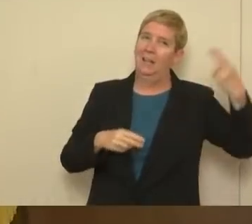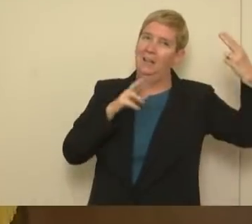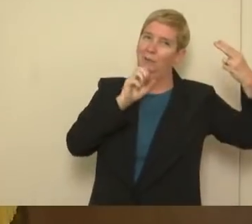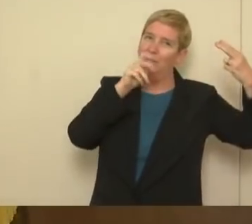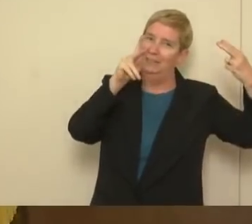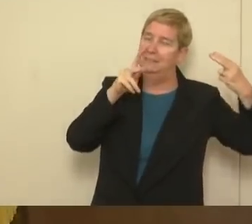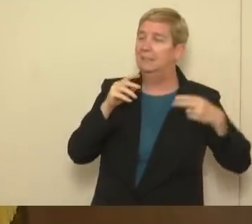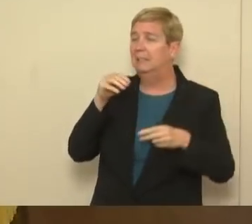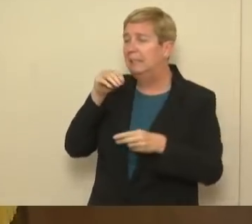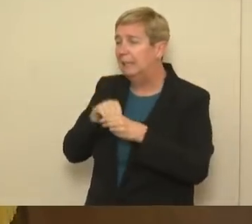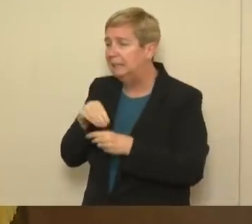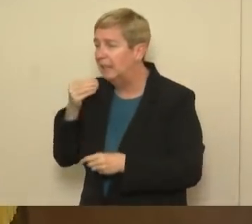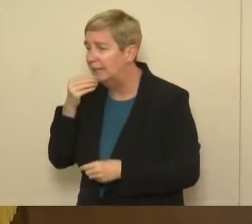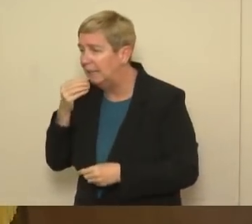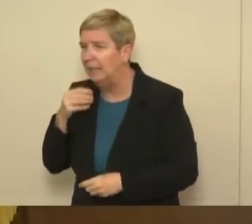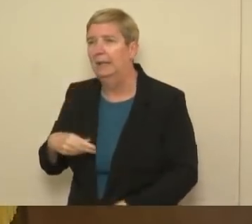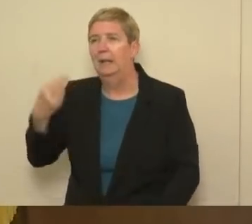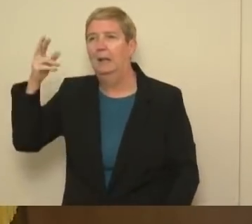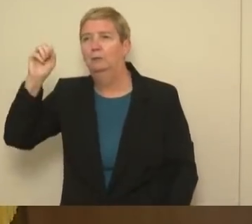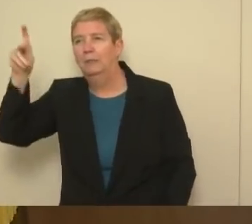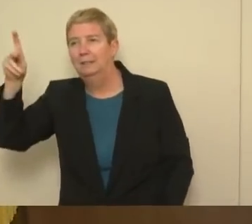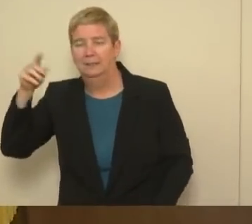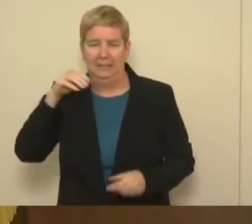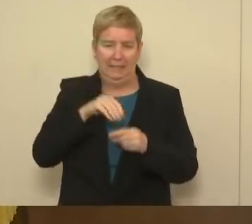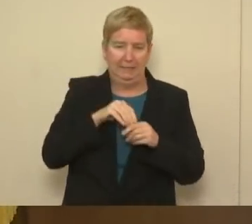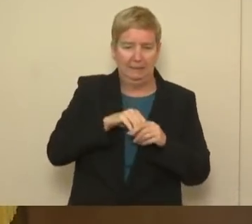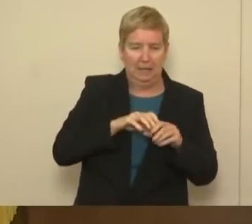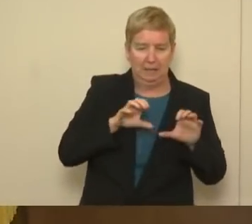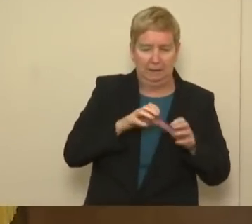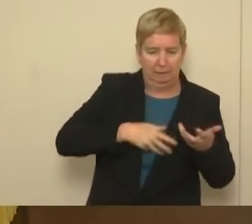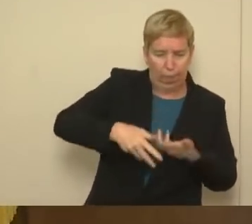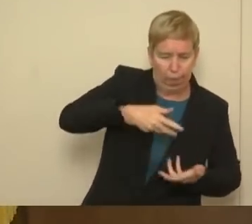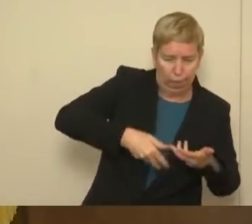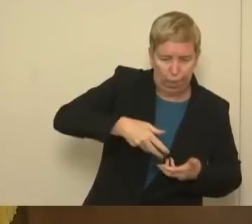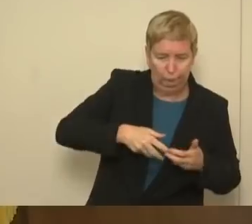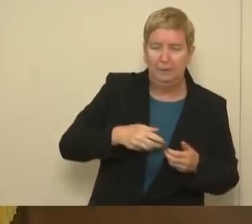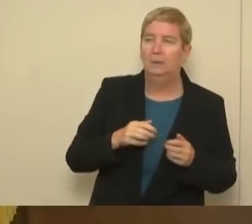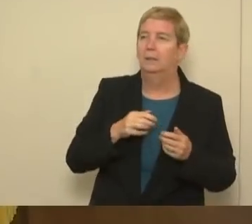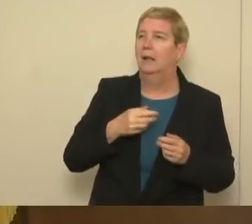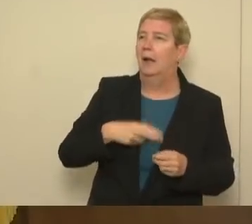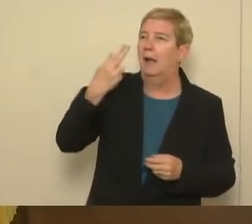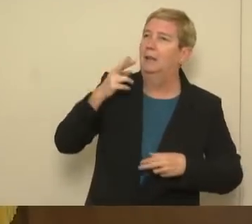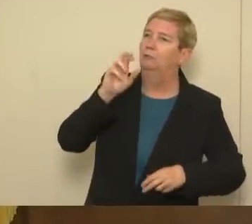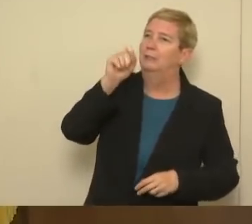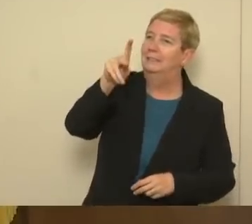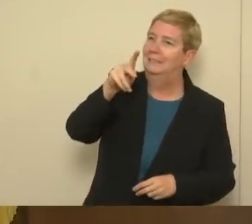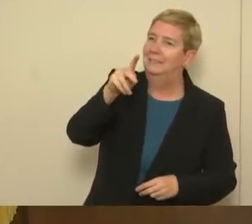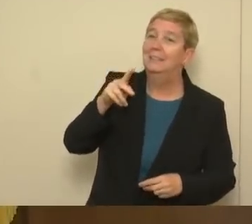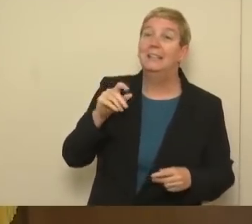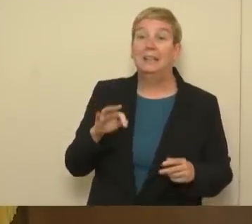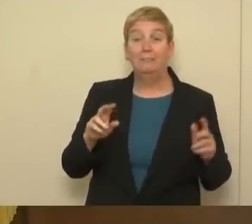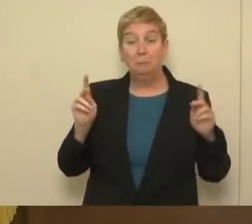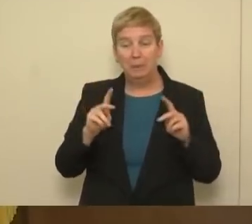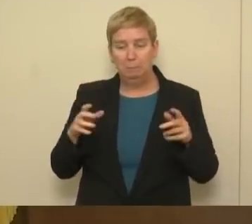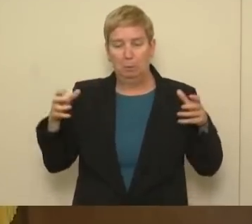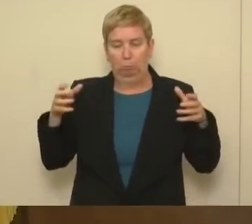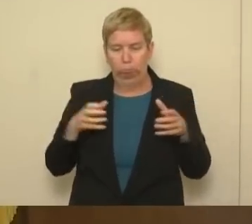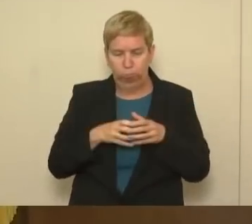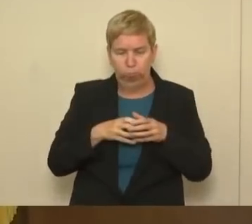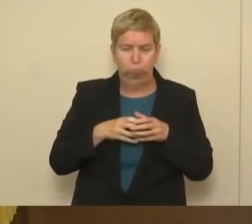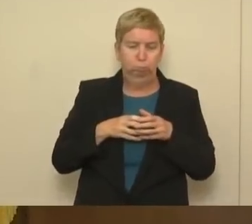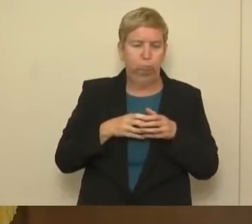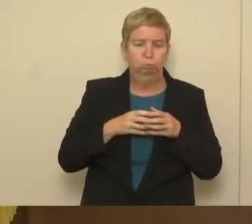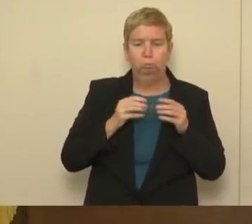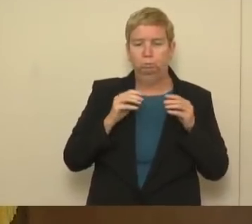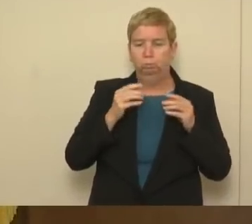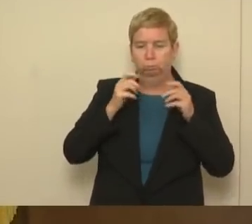Indoor activities without masks, high risk. Duration, mask wearing, close quarters, ventilation